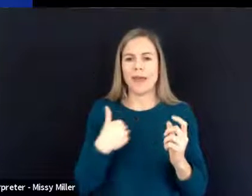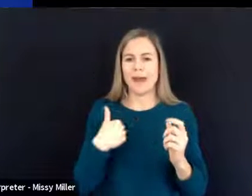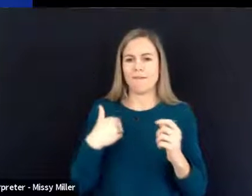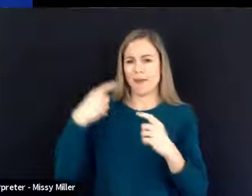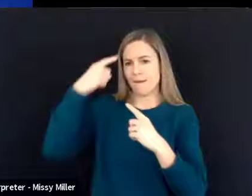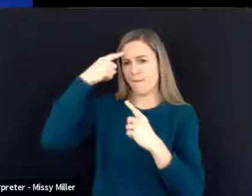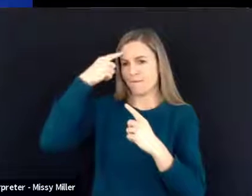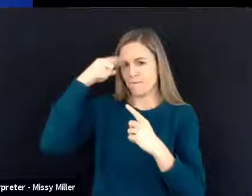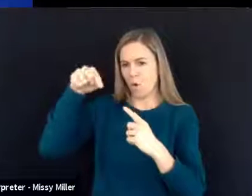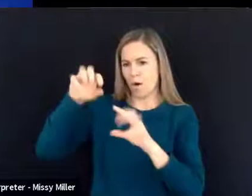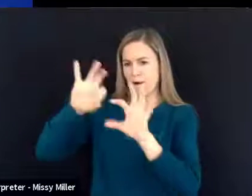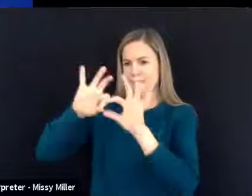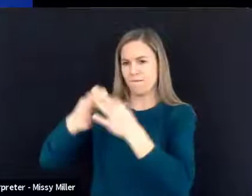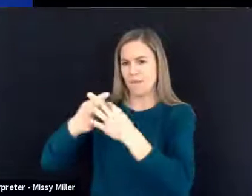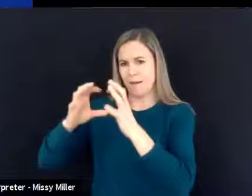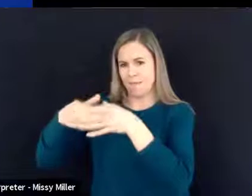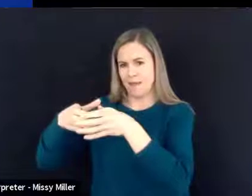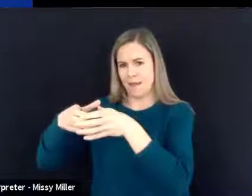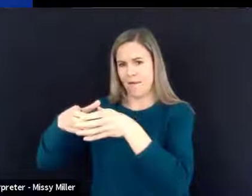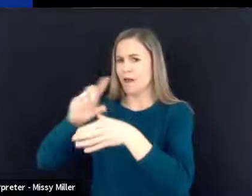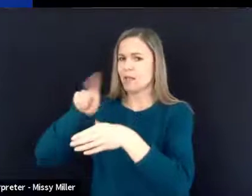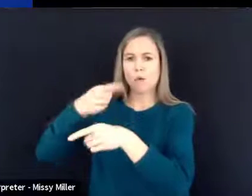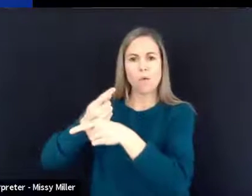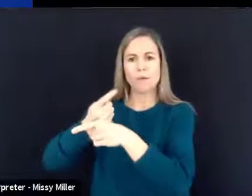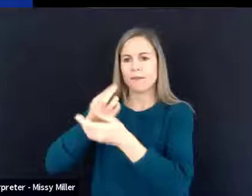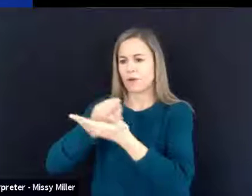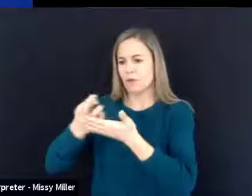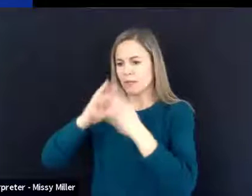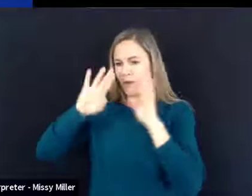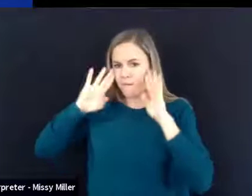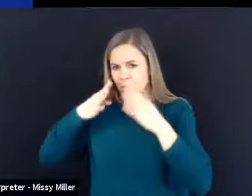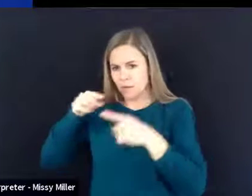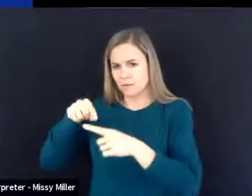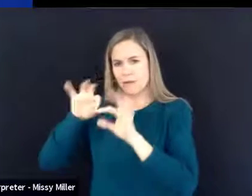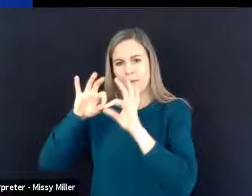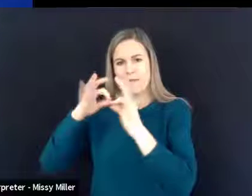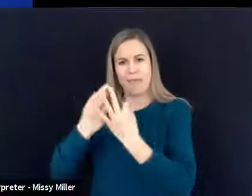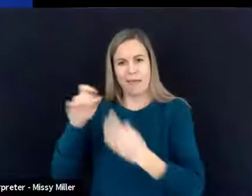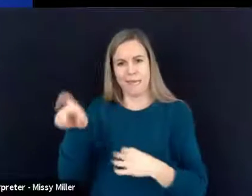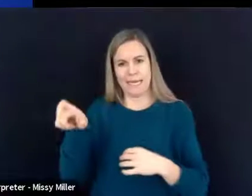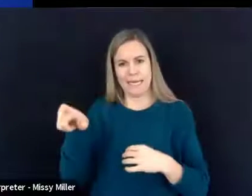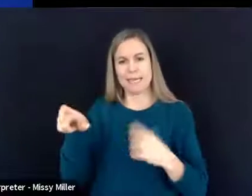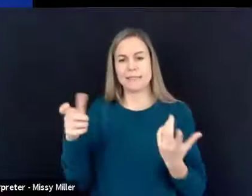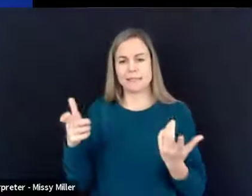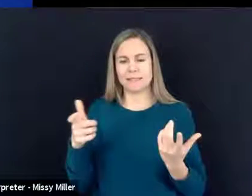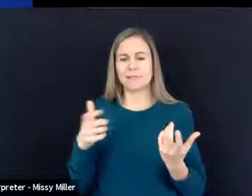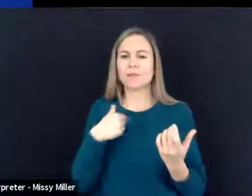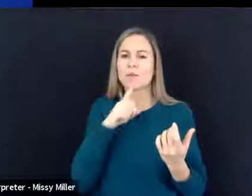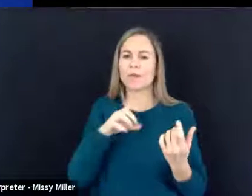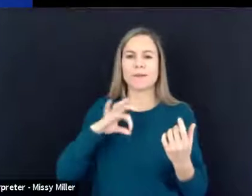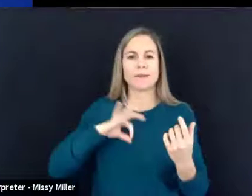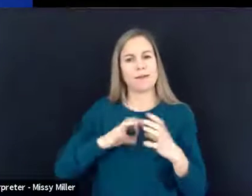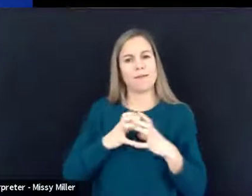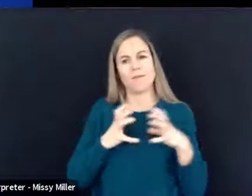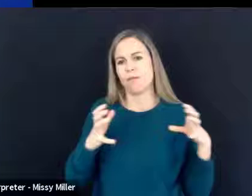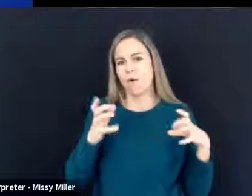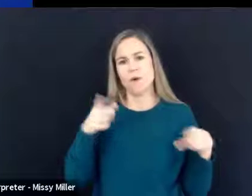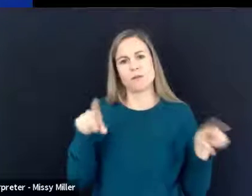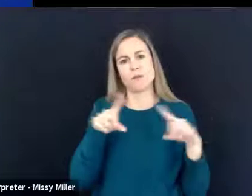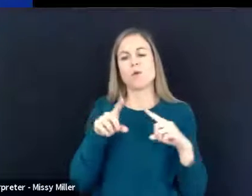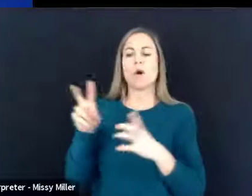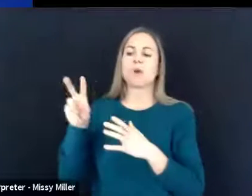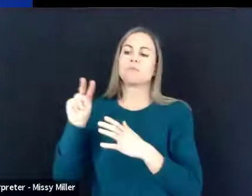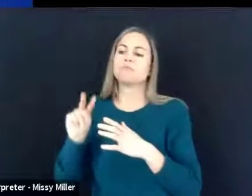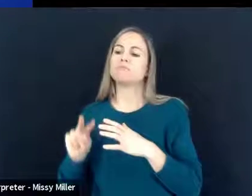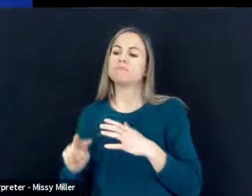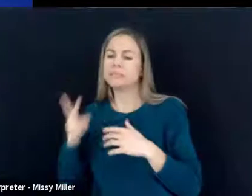section that's devoted just for resources and support for families. And so it would be a good idea for you guys to peruse that